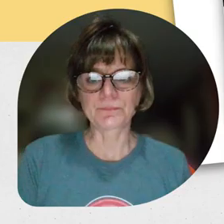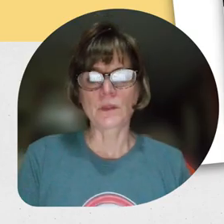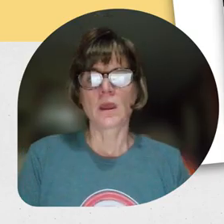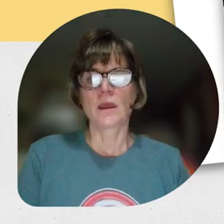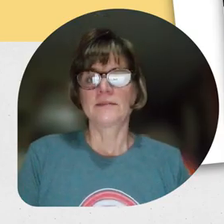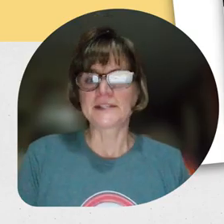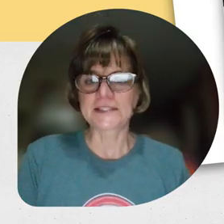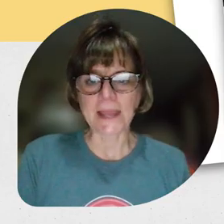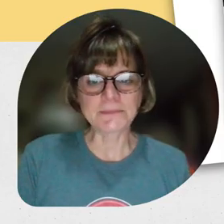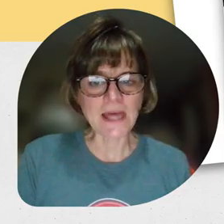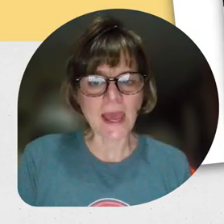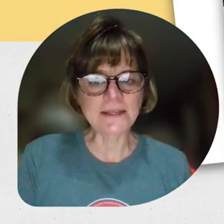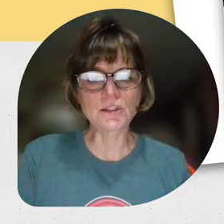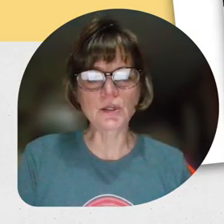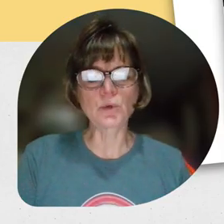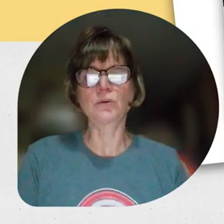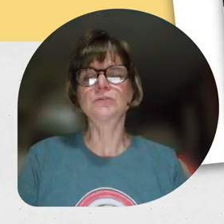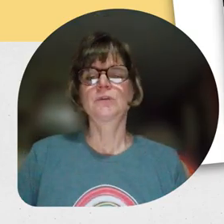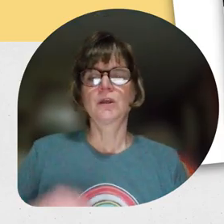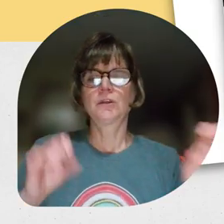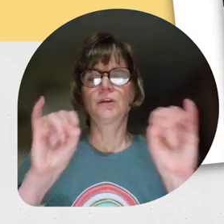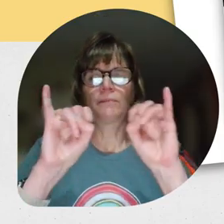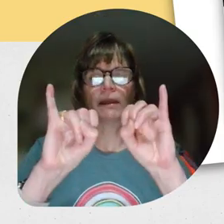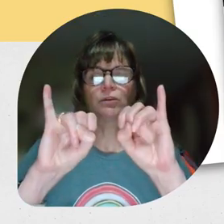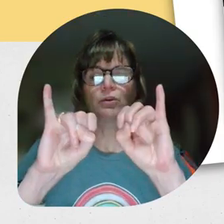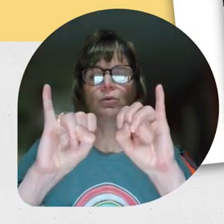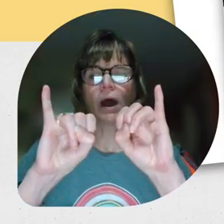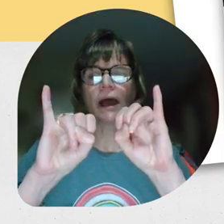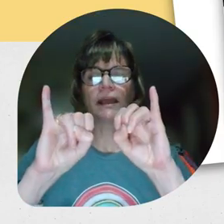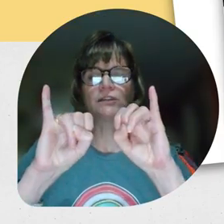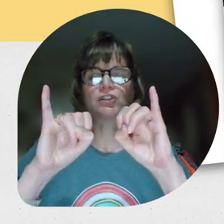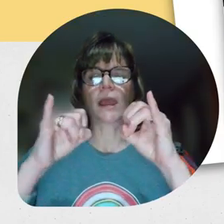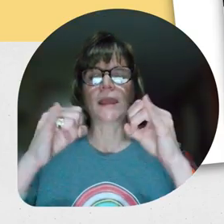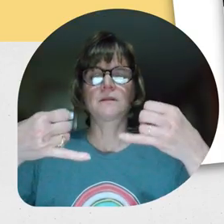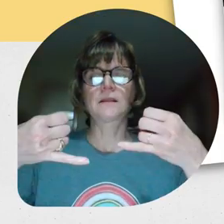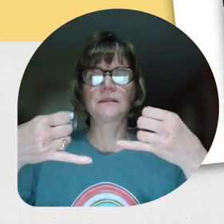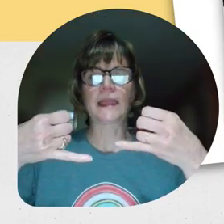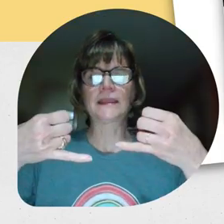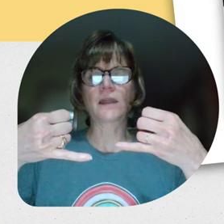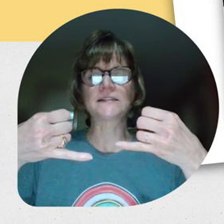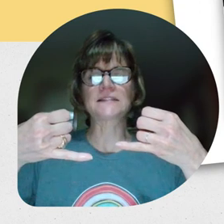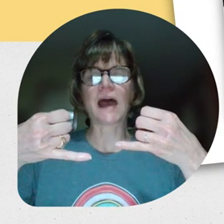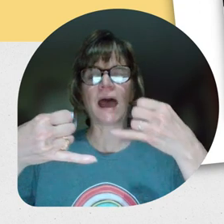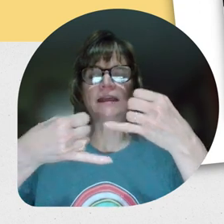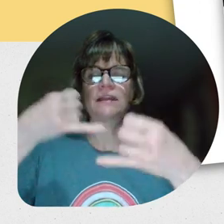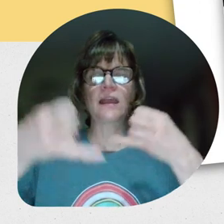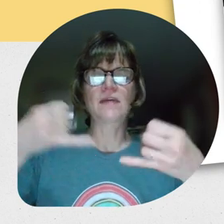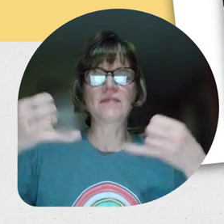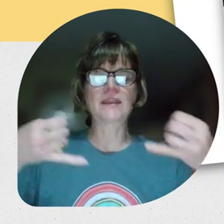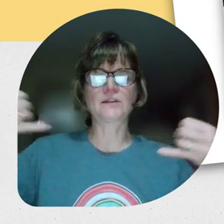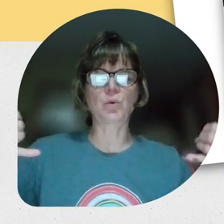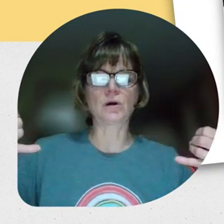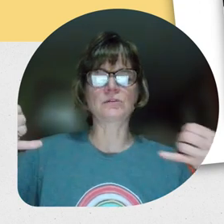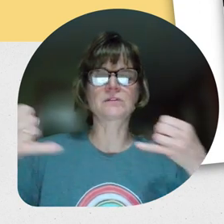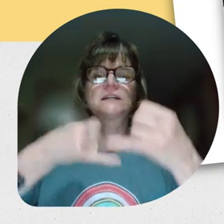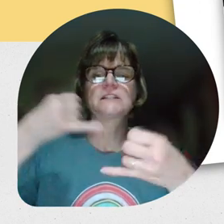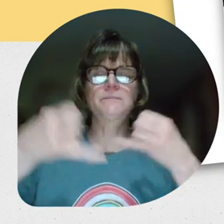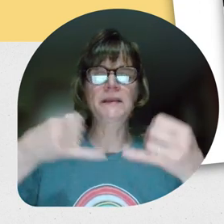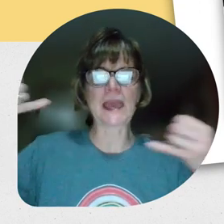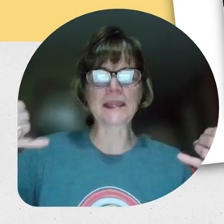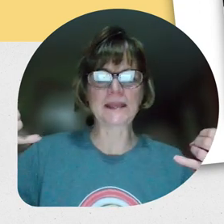Spaghetti. The same sign as noodle. You're going to make two I hand shape, laying on its side, and then it